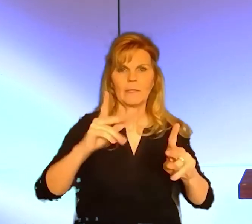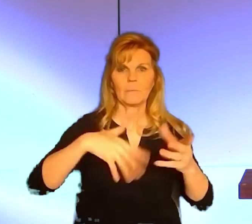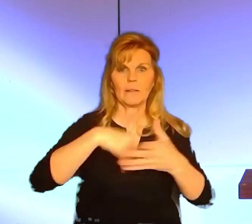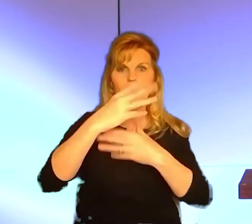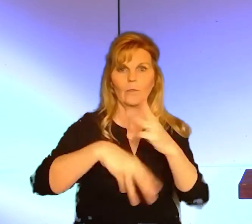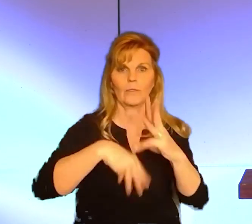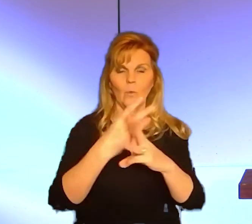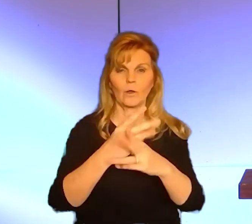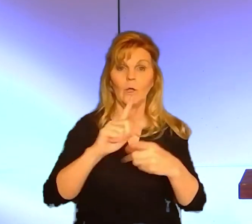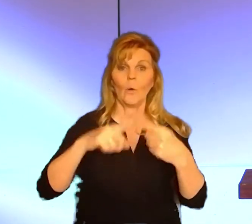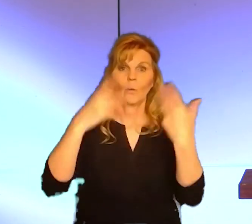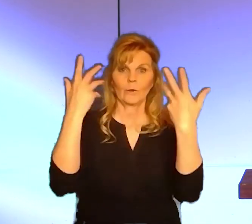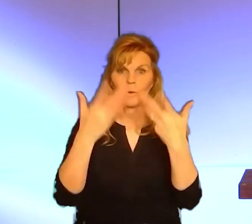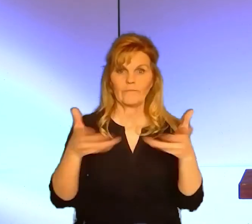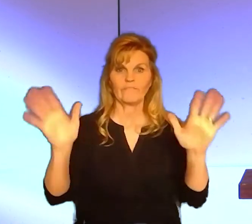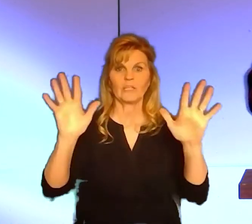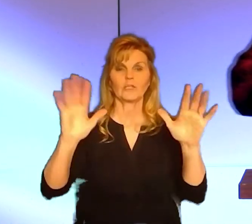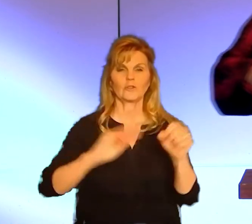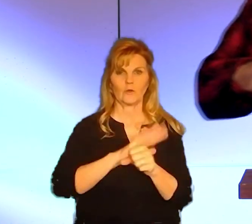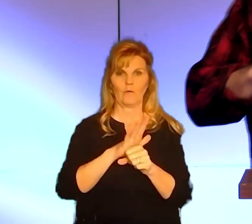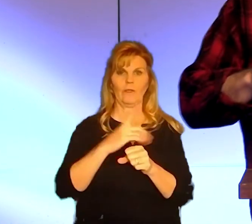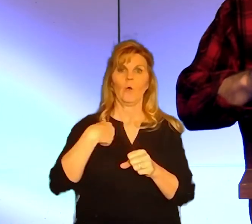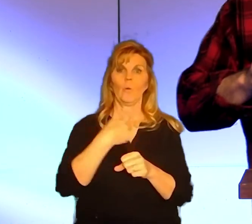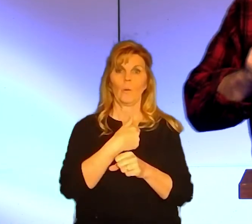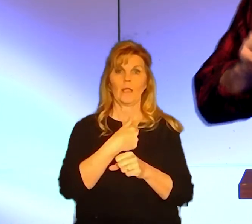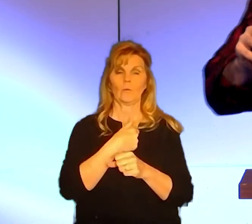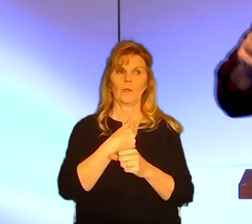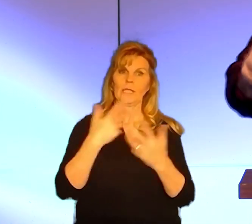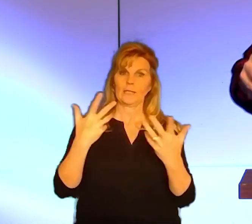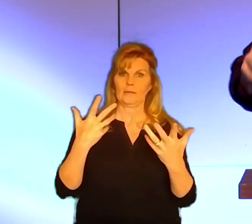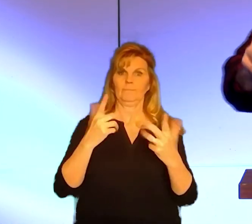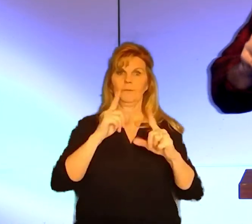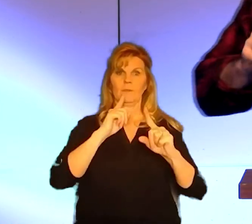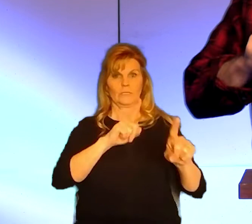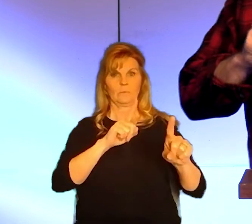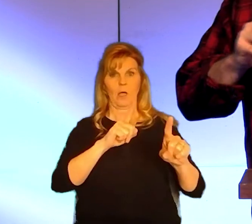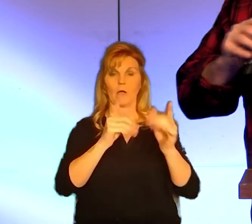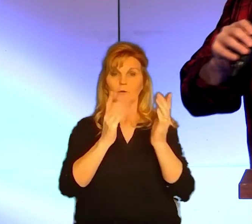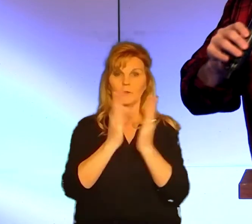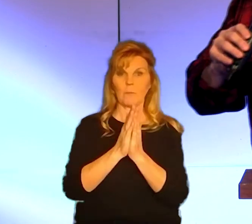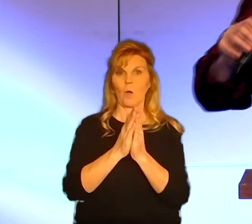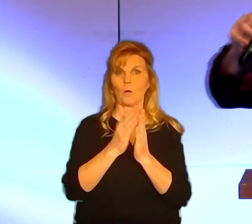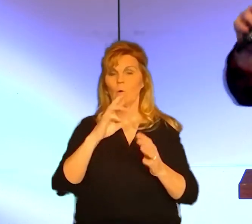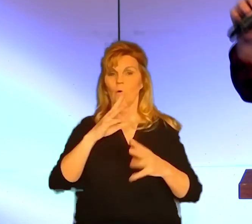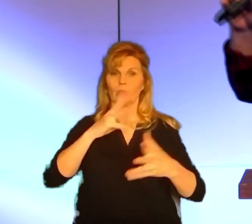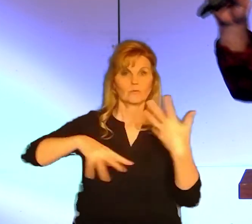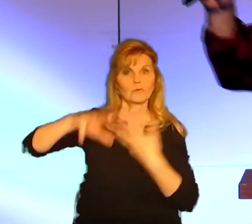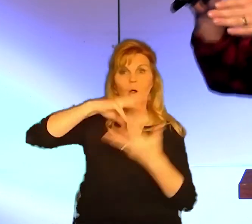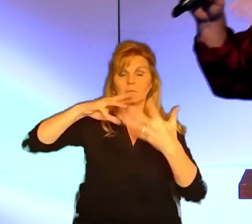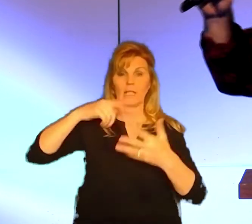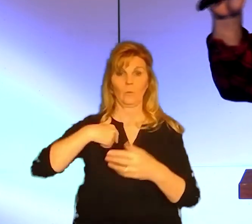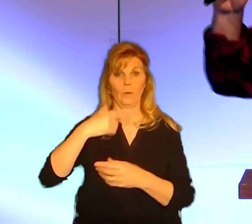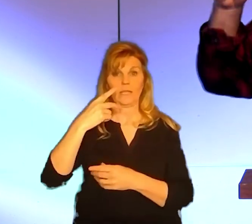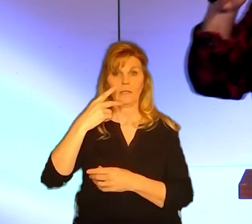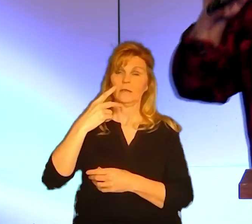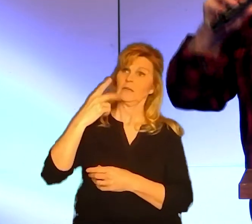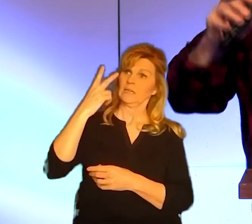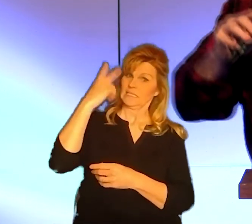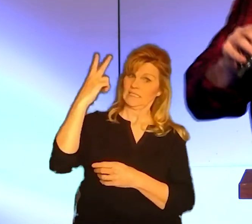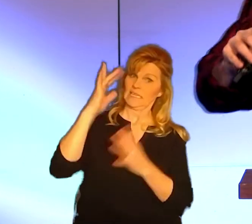of this season, when we respond to the boat that we're in, when we respond to the storms that we're in, and we see Jesus